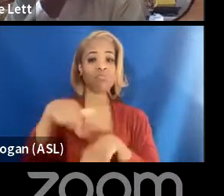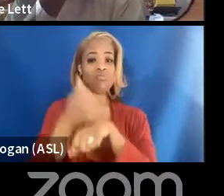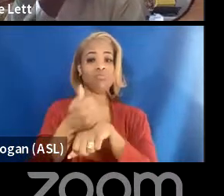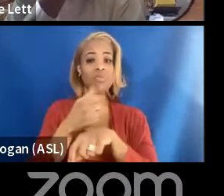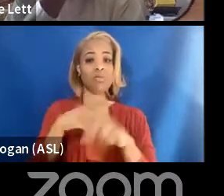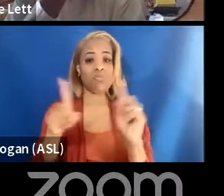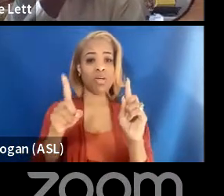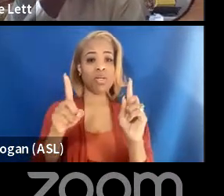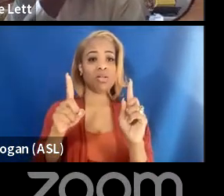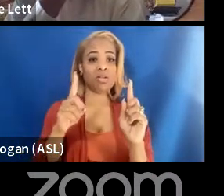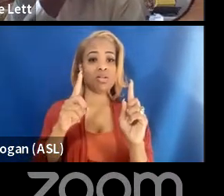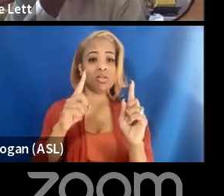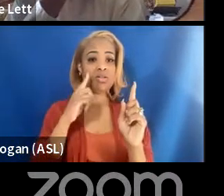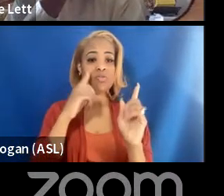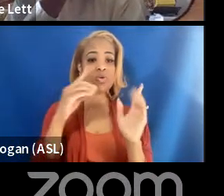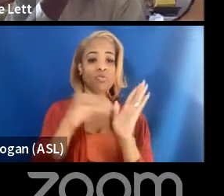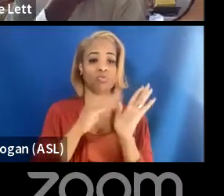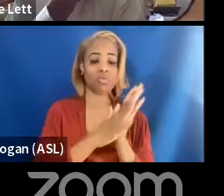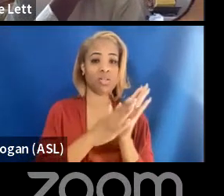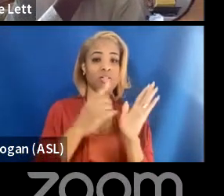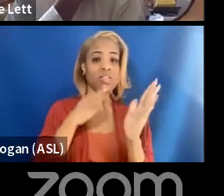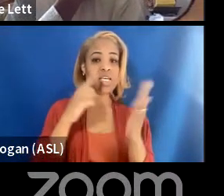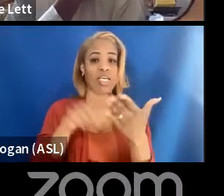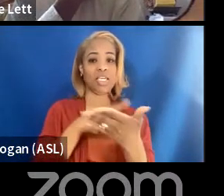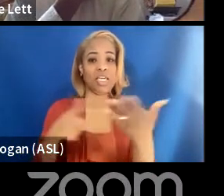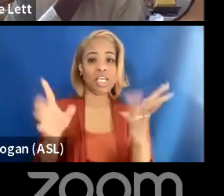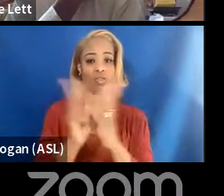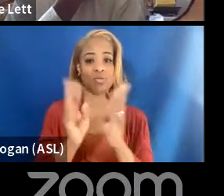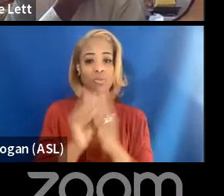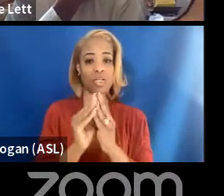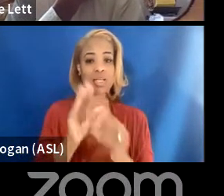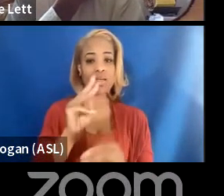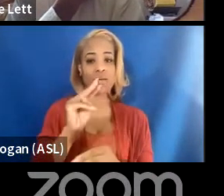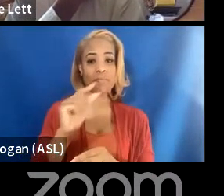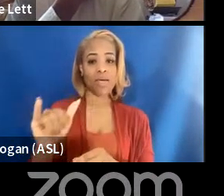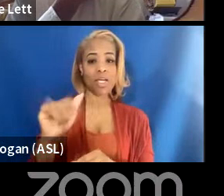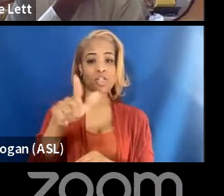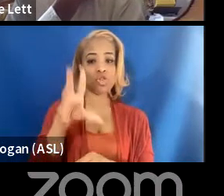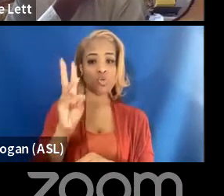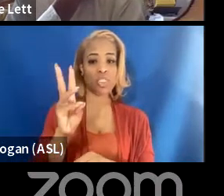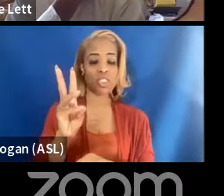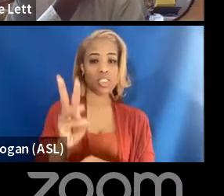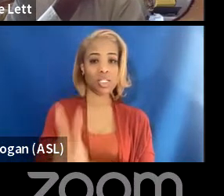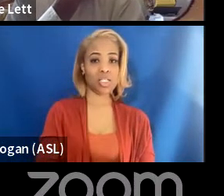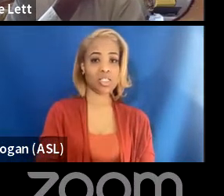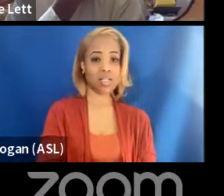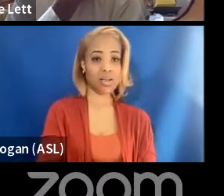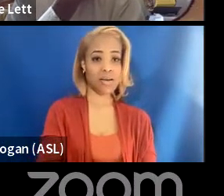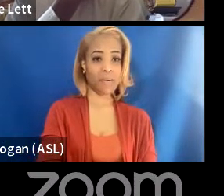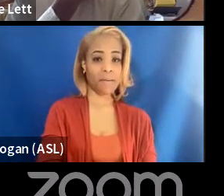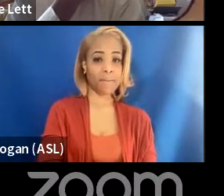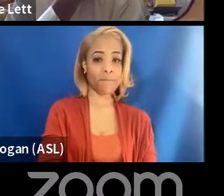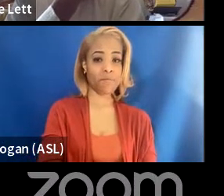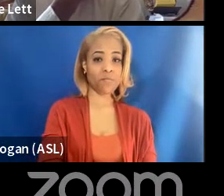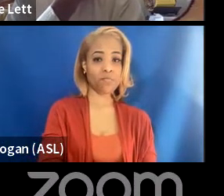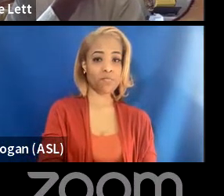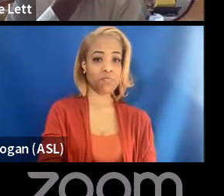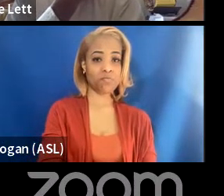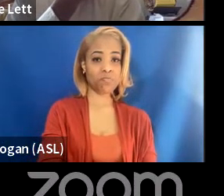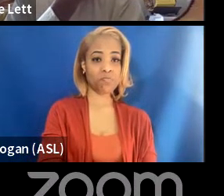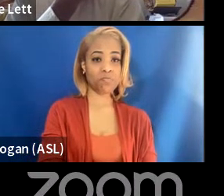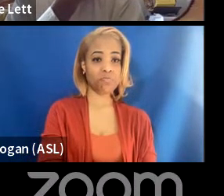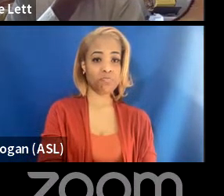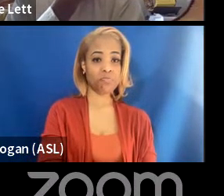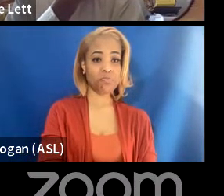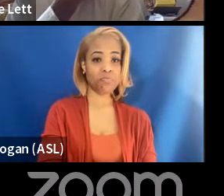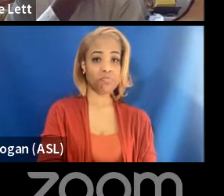know, just for the book's sake, we just cancel that meeting on May 26th, would be my recommendation.